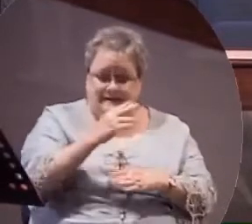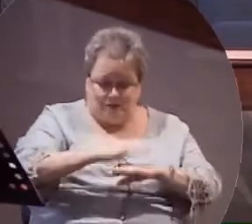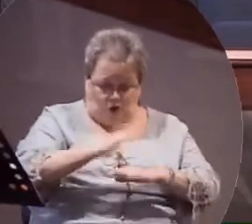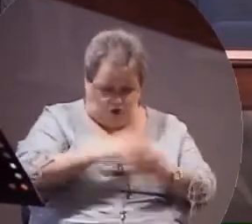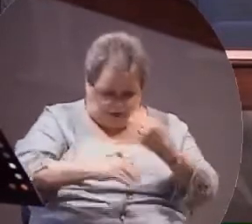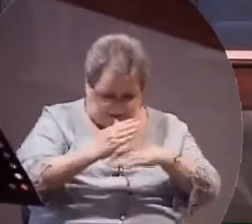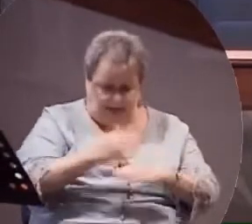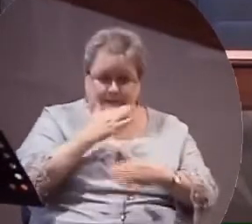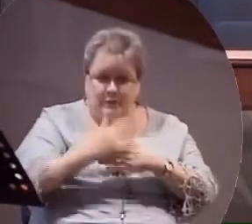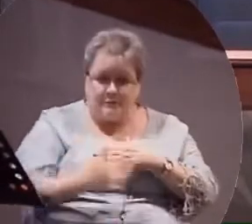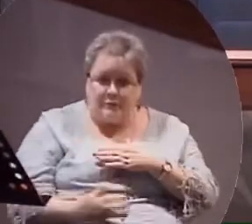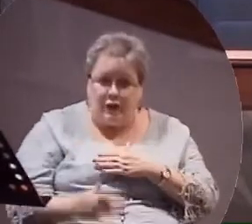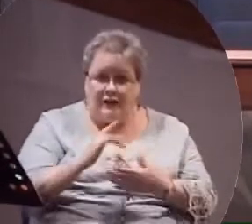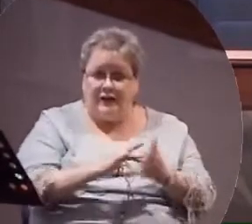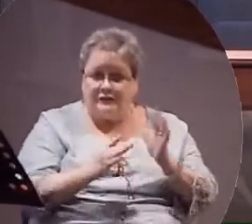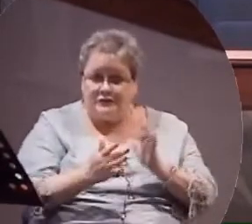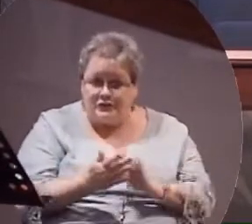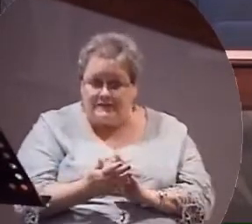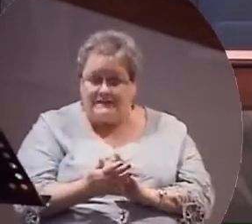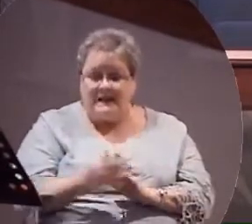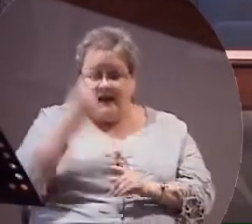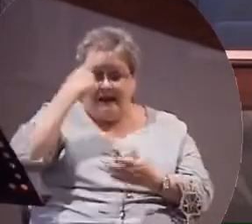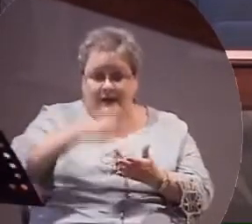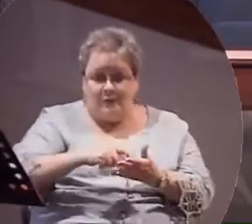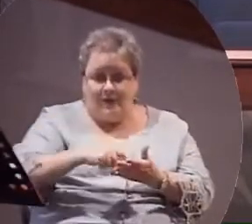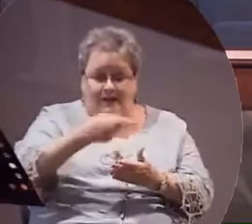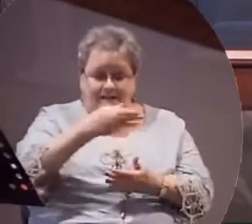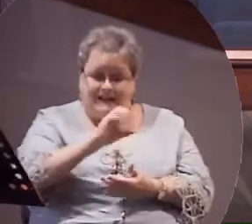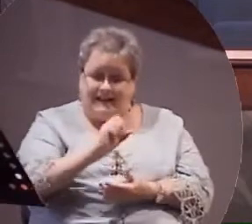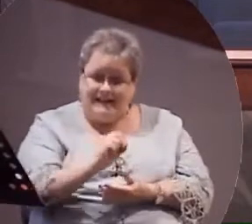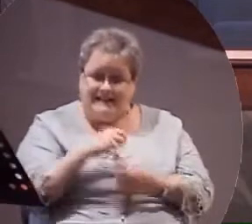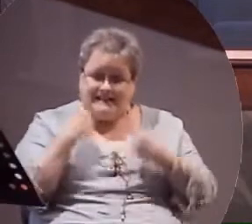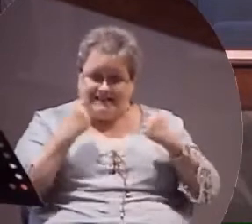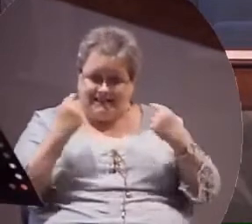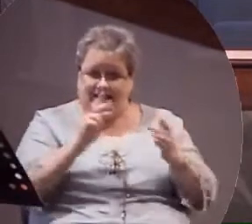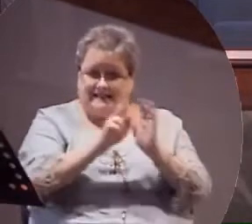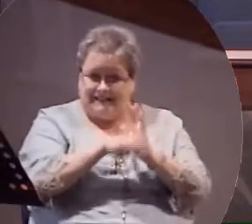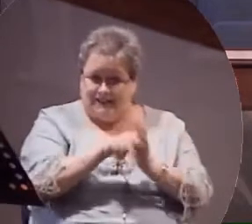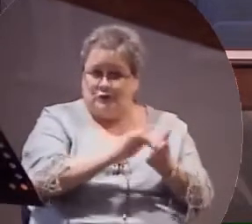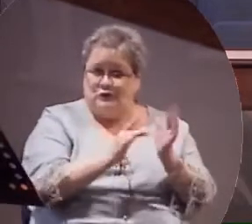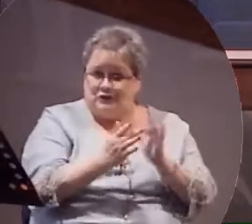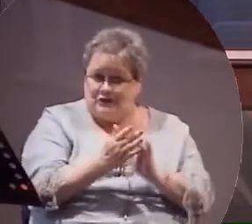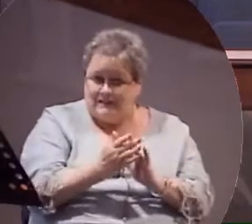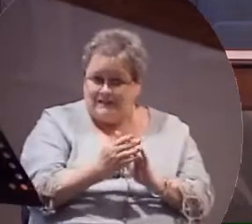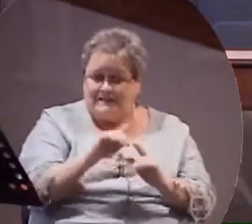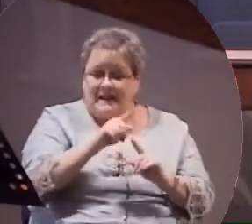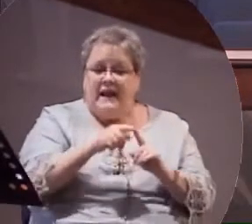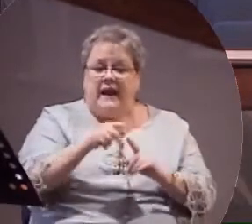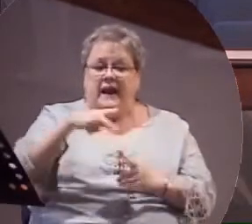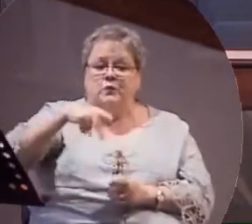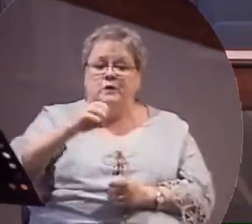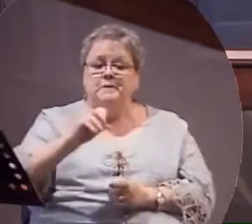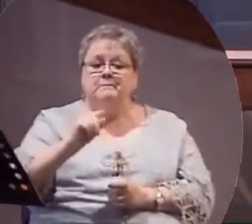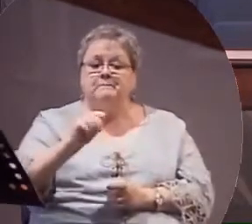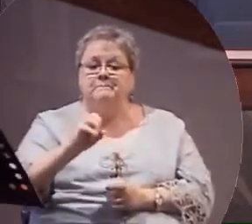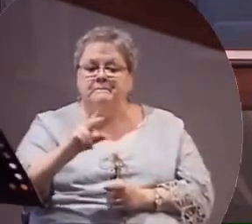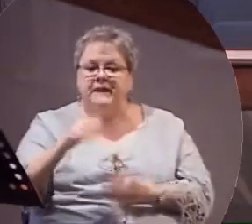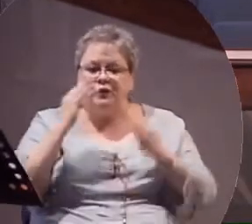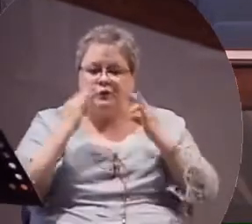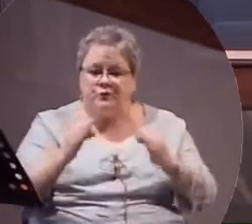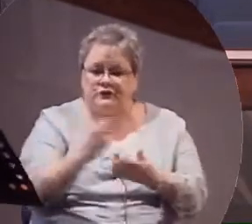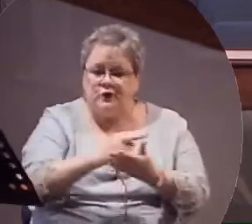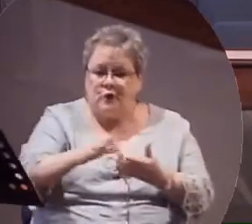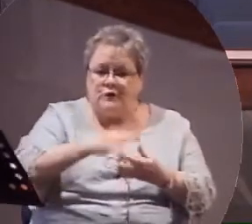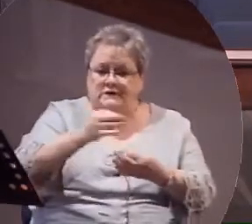of the Son of God. He realized it was his sins that put Jesus on the cross of Calvary. And when old Peter preached, and then the Holy Spirit